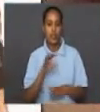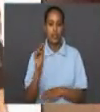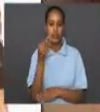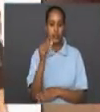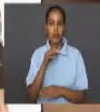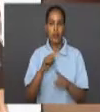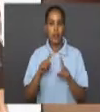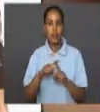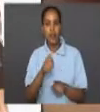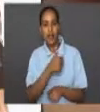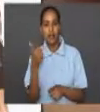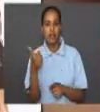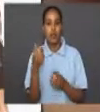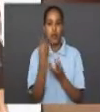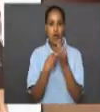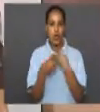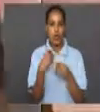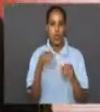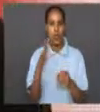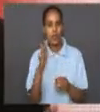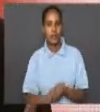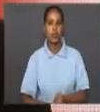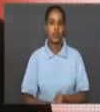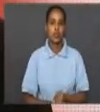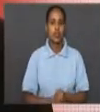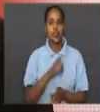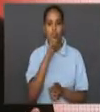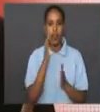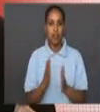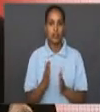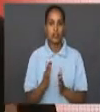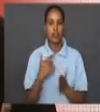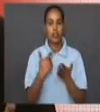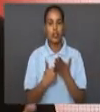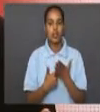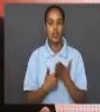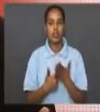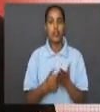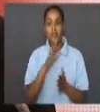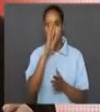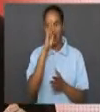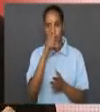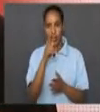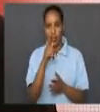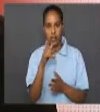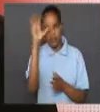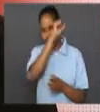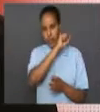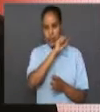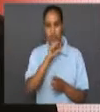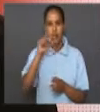and many other commercial items. In fact, it is estimated that